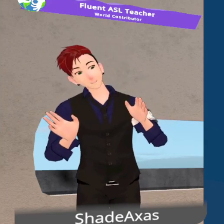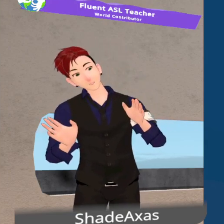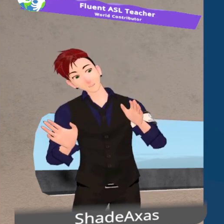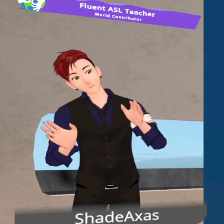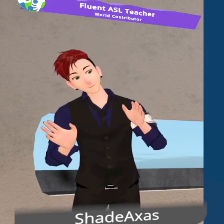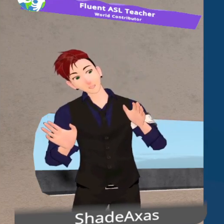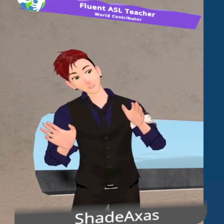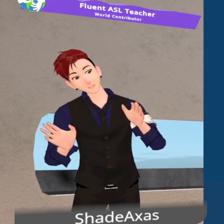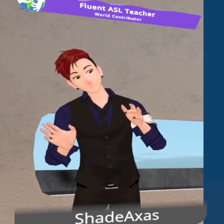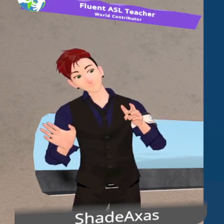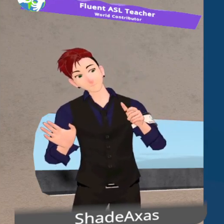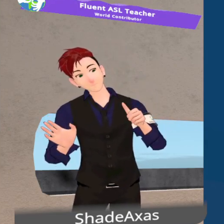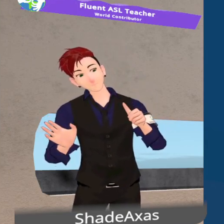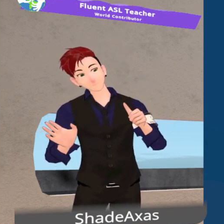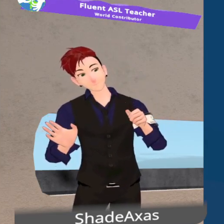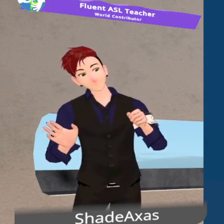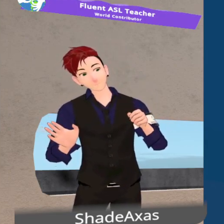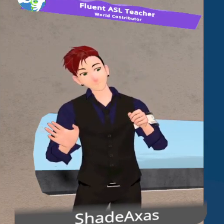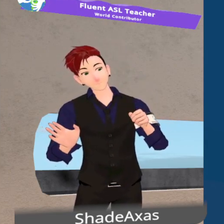Aria. Your mic's on.